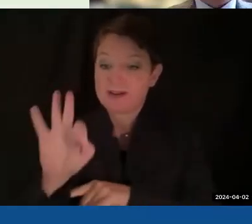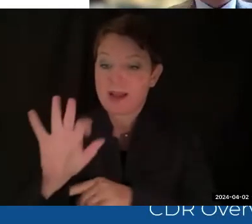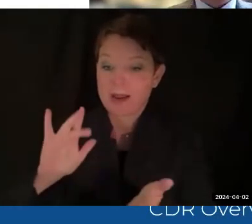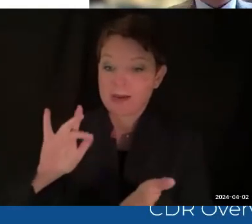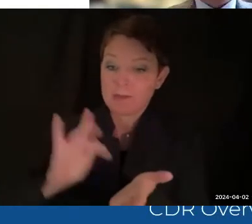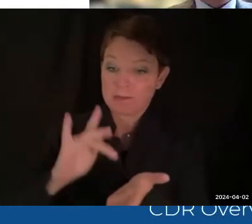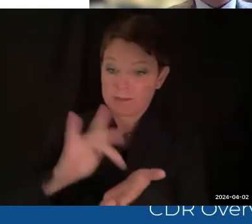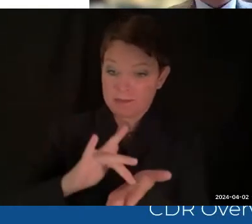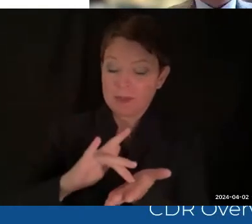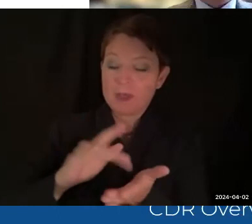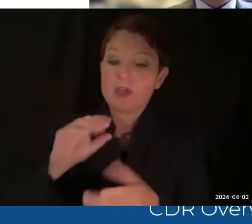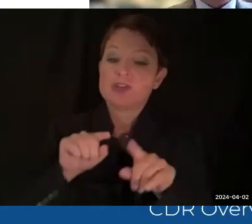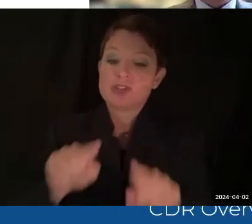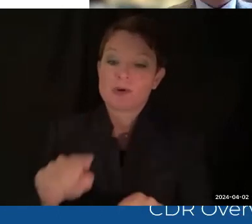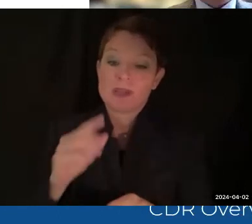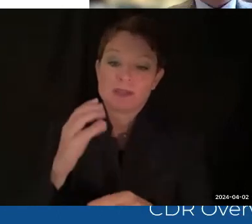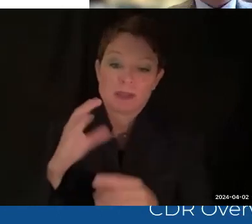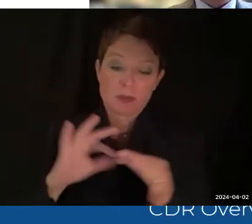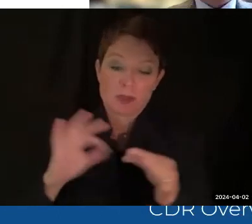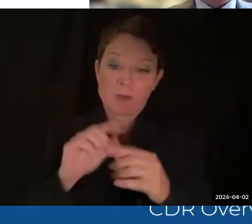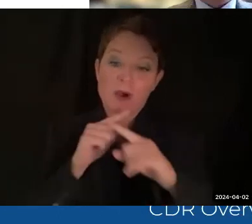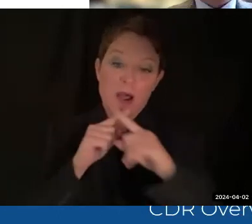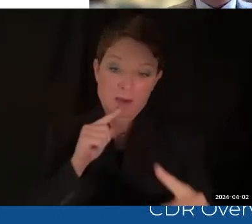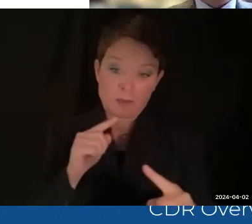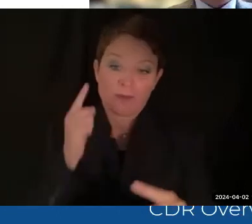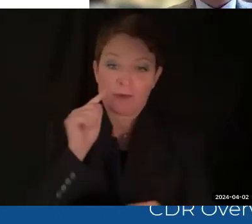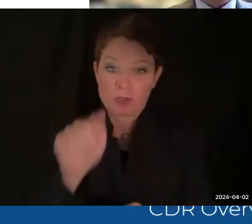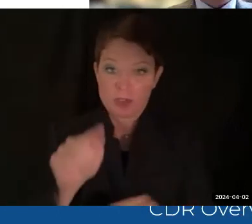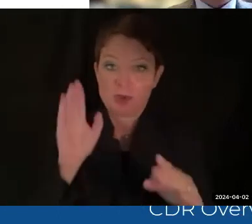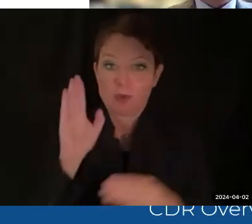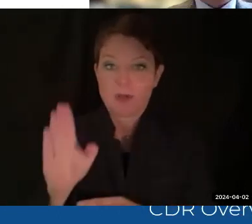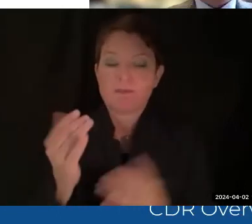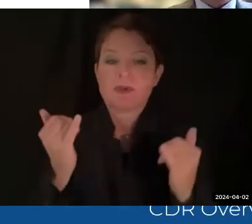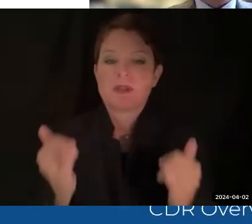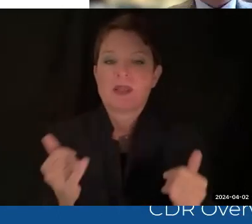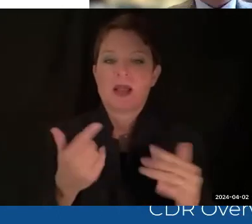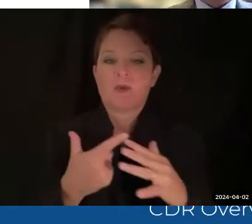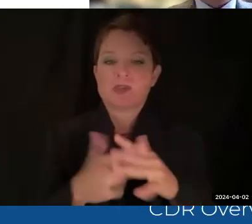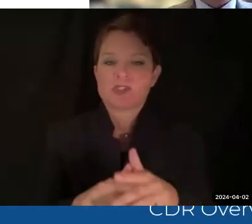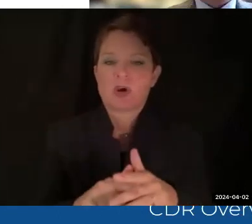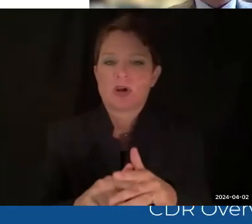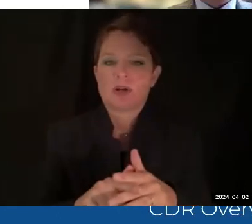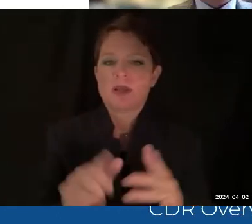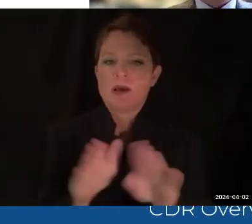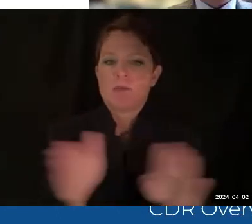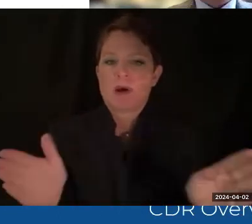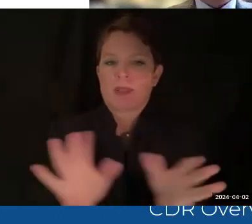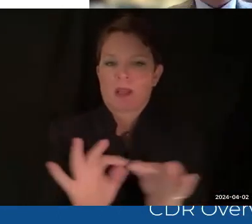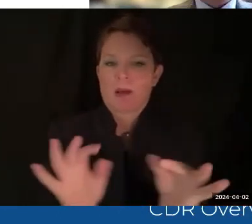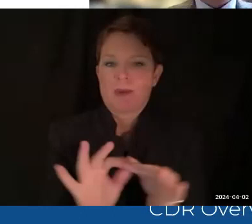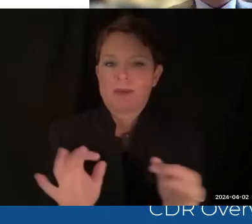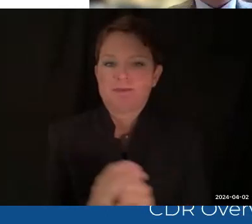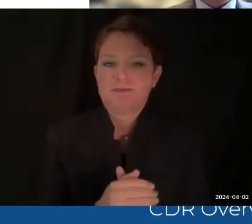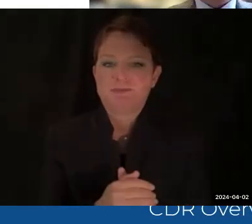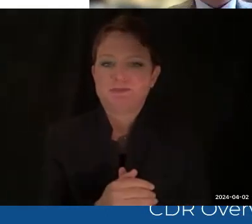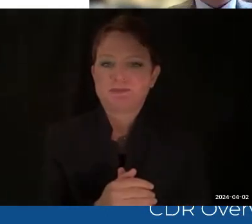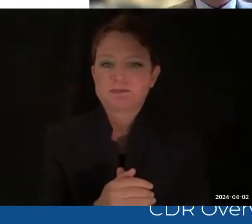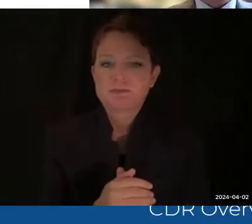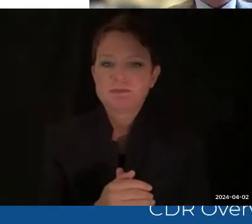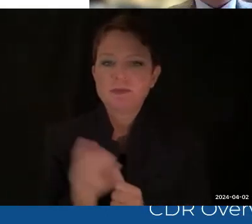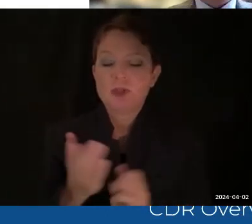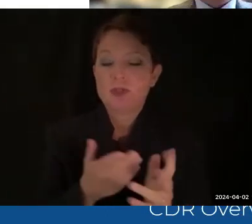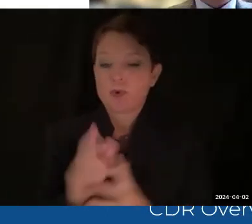public comment period. The staff will unmute phone users. And now we'll get to the public comment through the